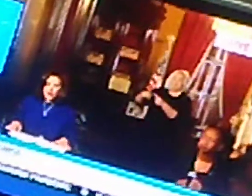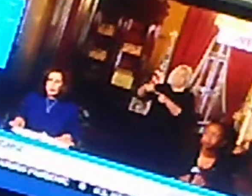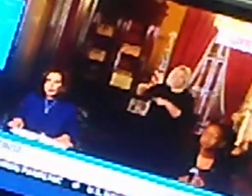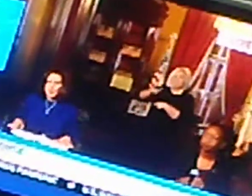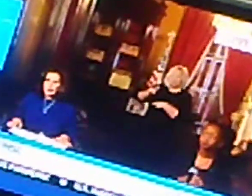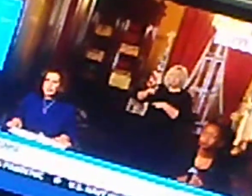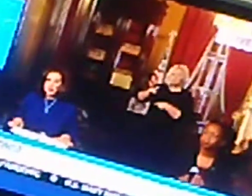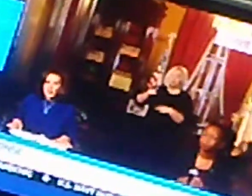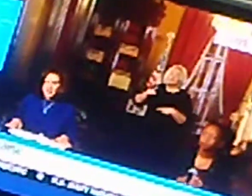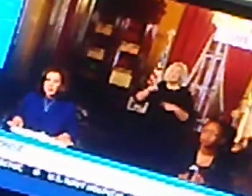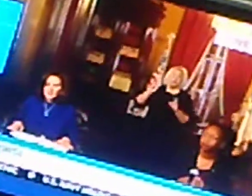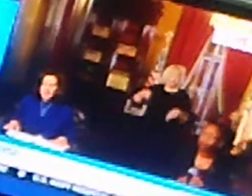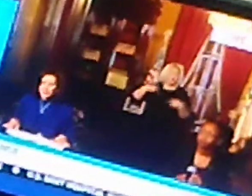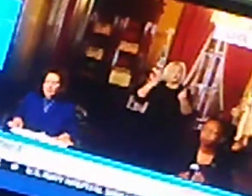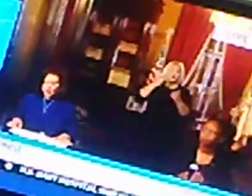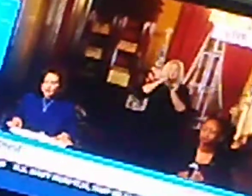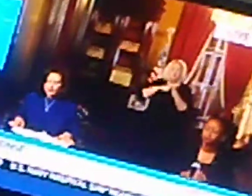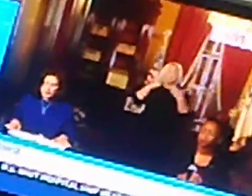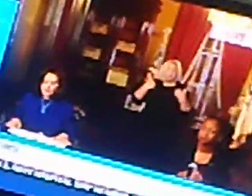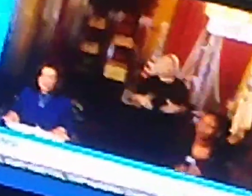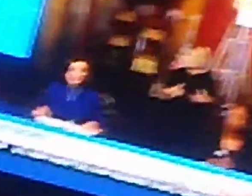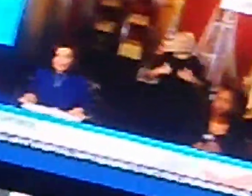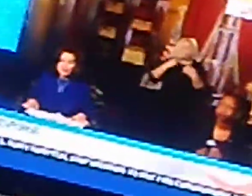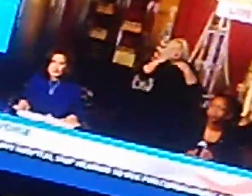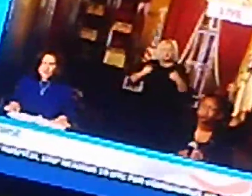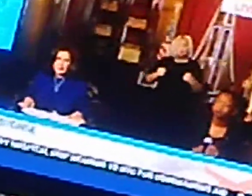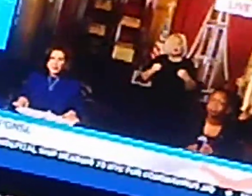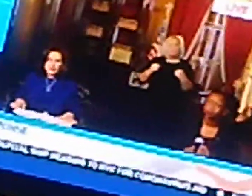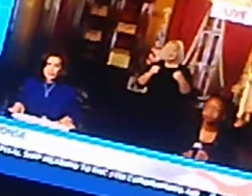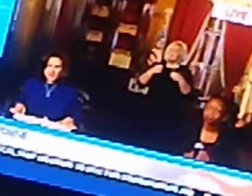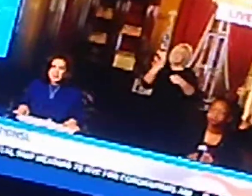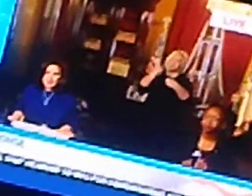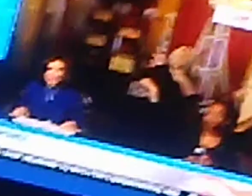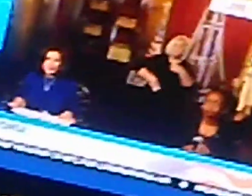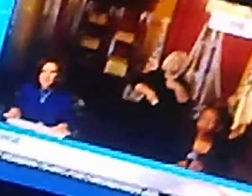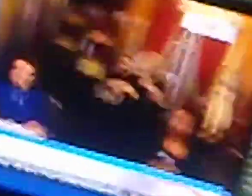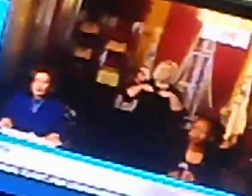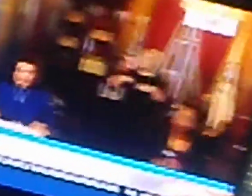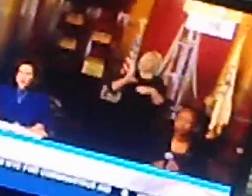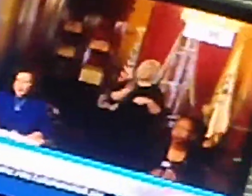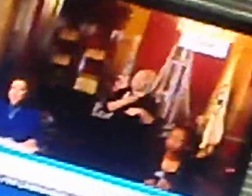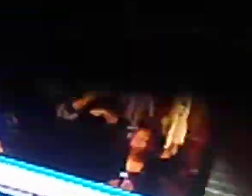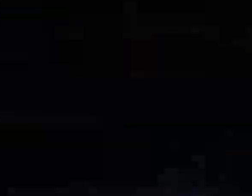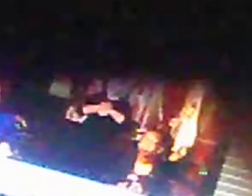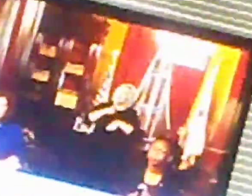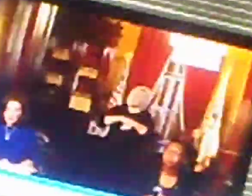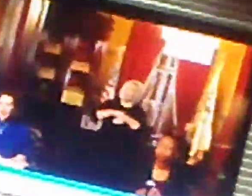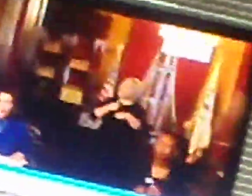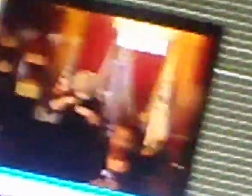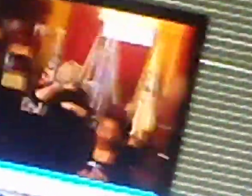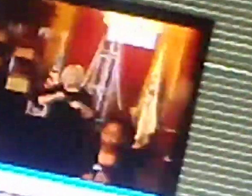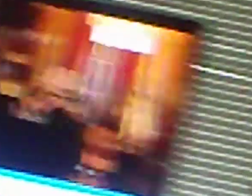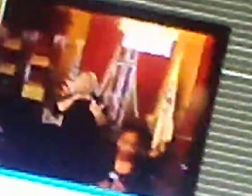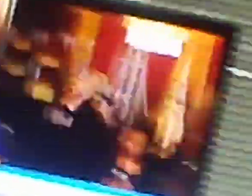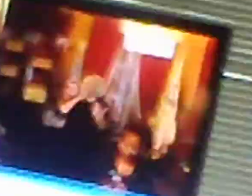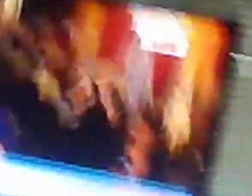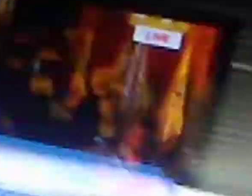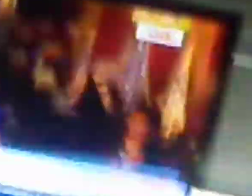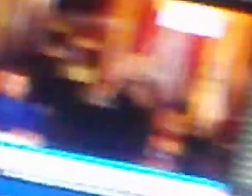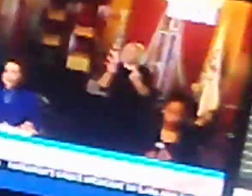an incredible amount of strength and courage of Michiganders during this hard time of uncertainty, whether it's